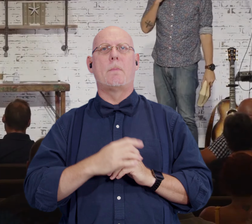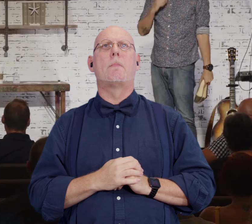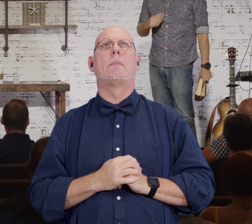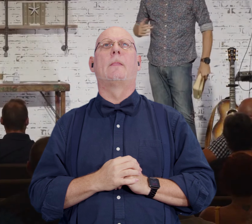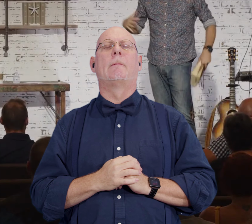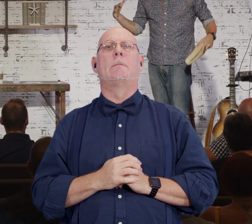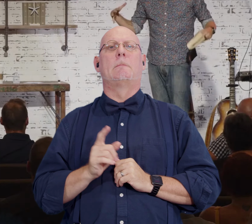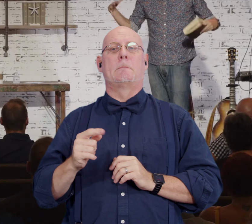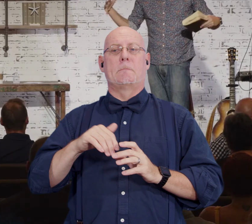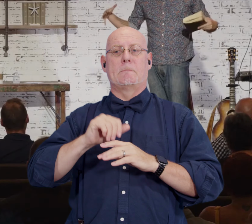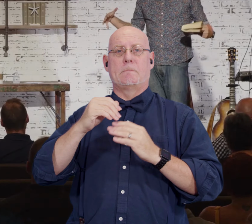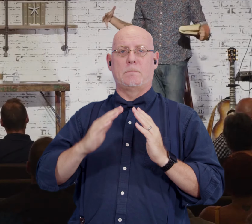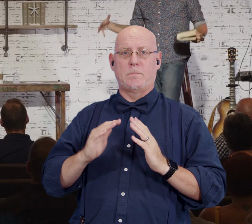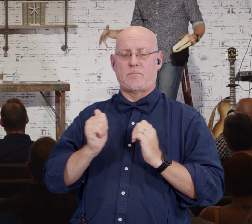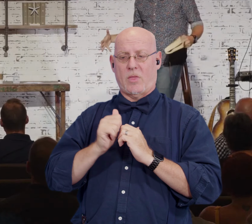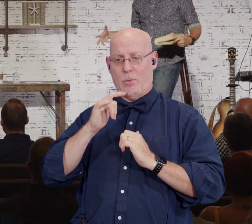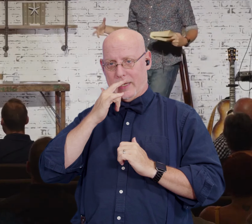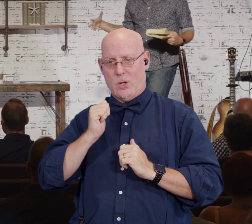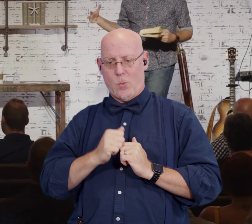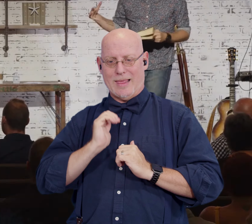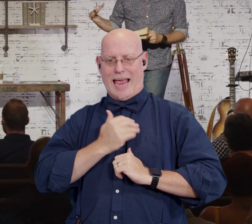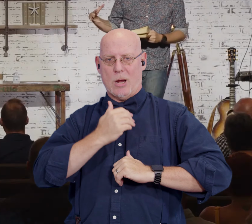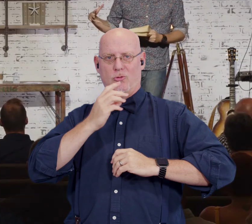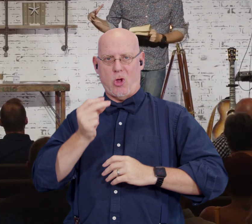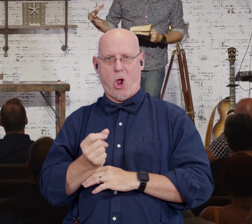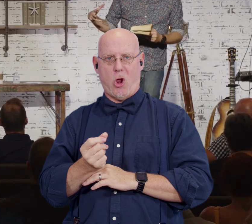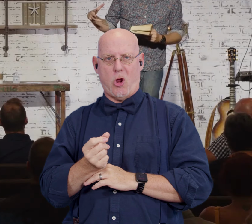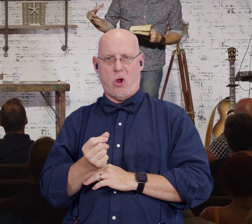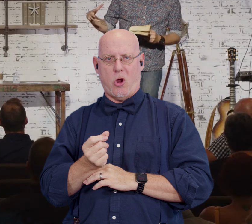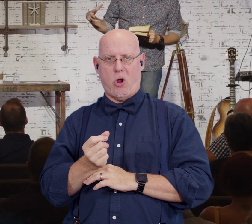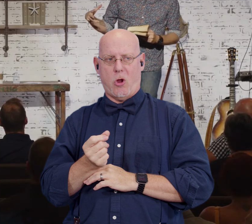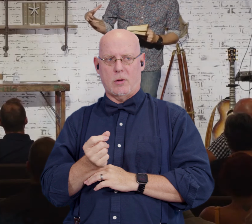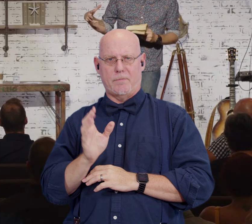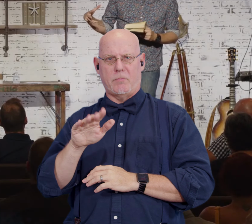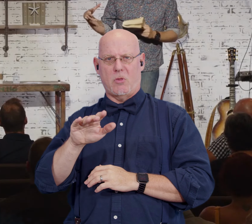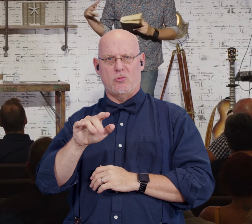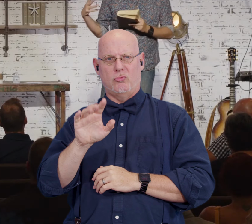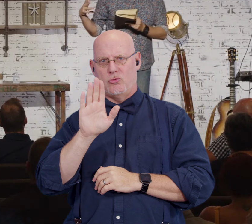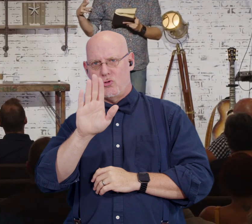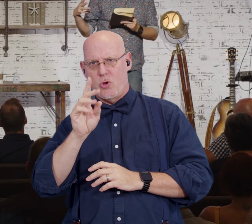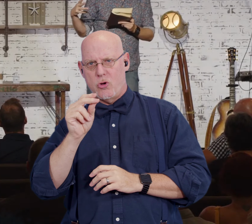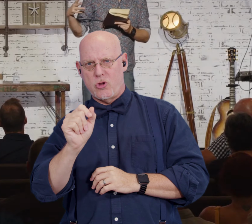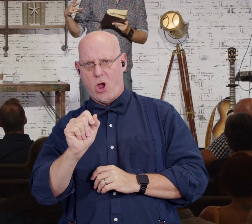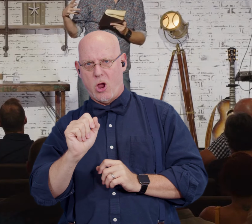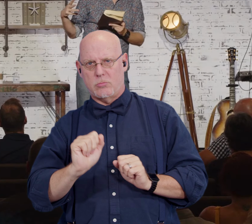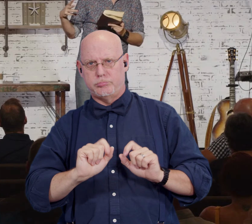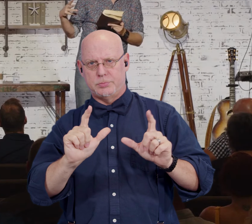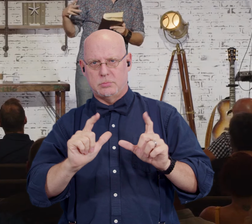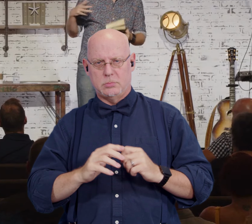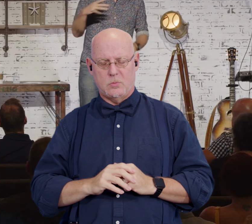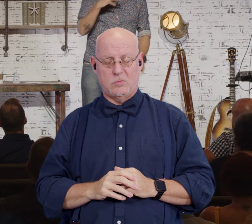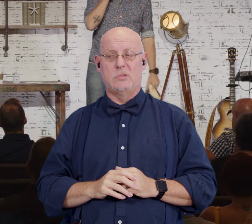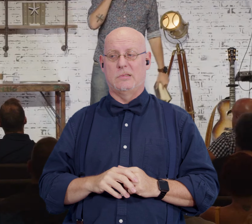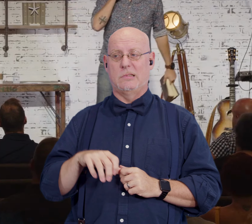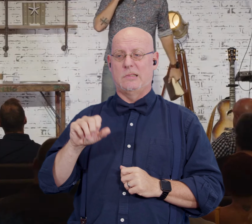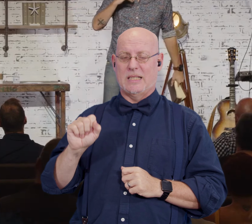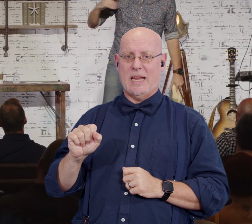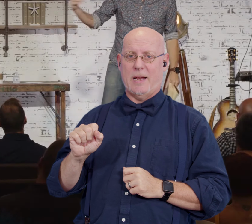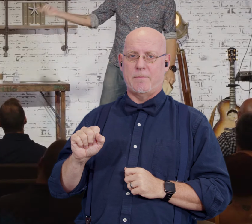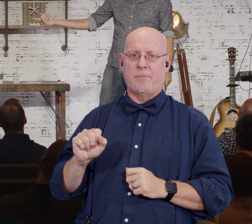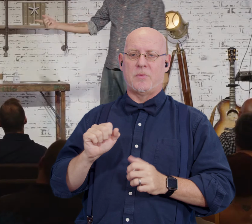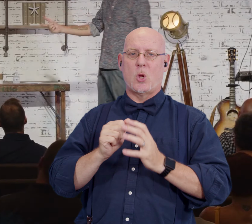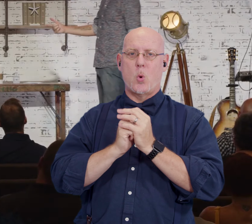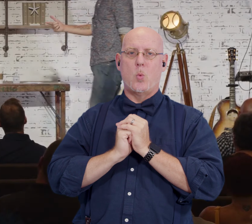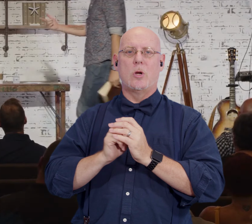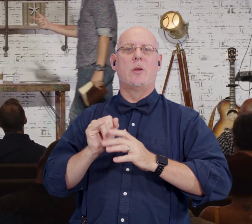28. And it's them in their house with their kids with our dog. And they're like, is this your dog? Like, yeah. So